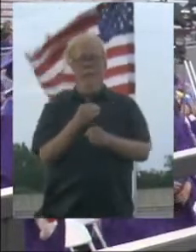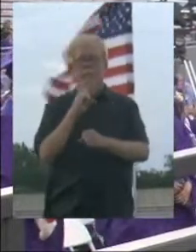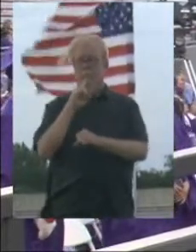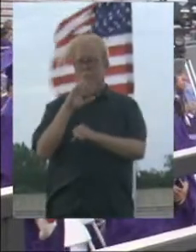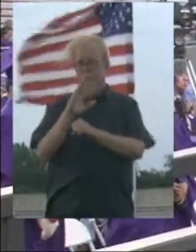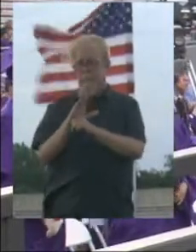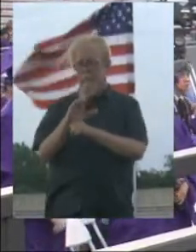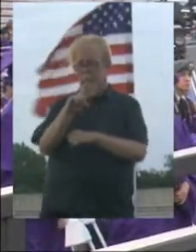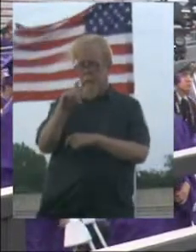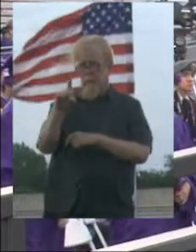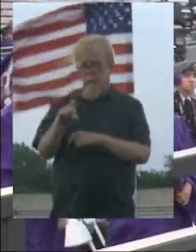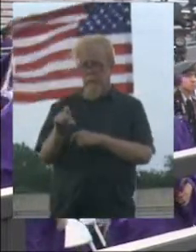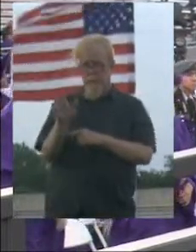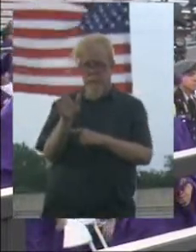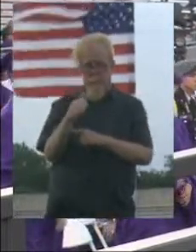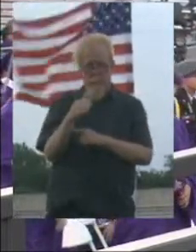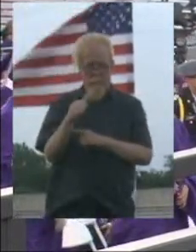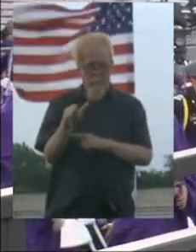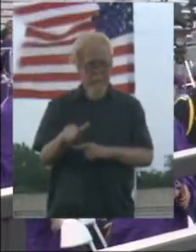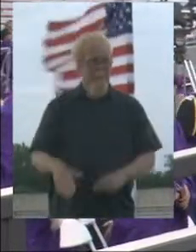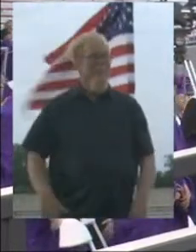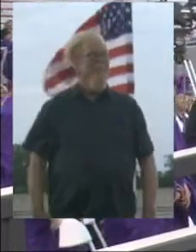Texas Flag.